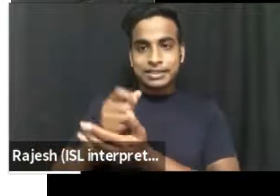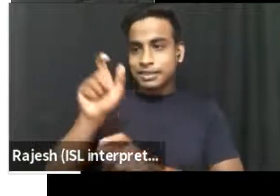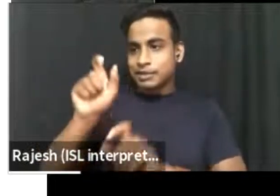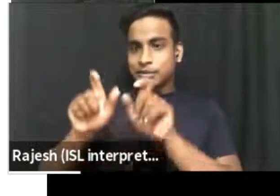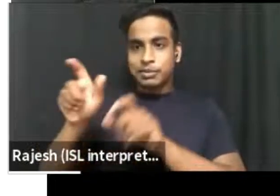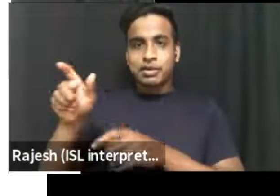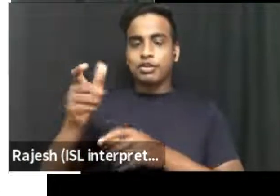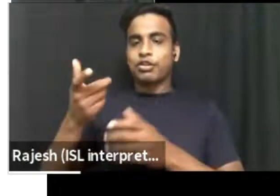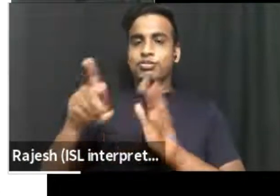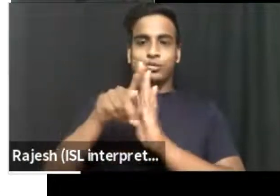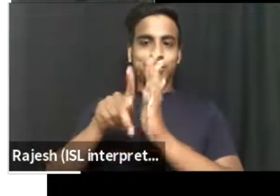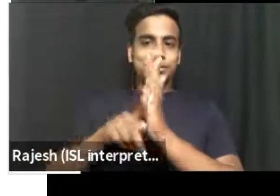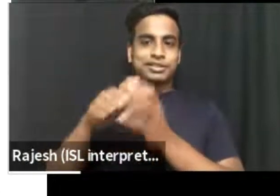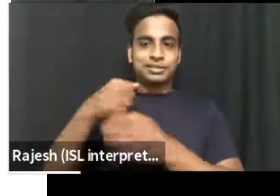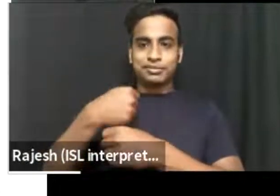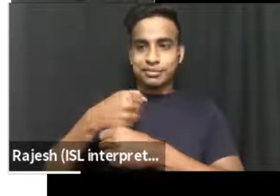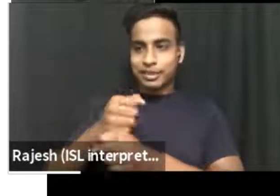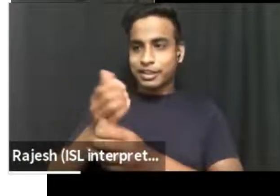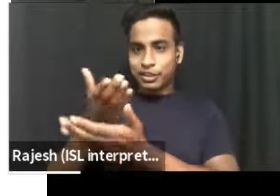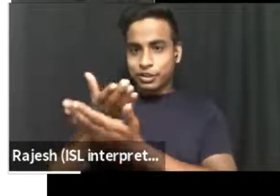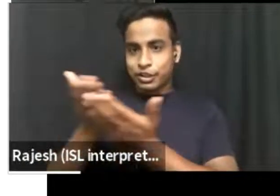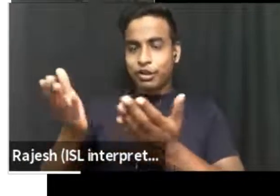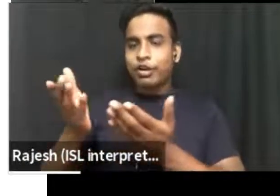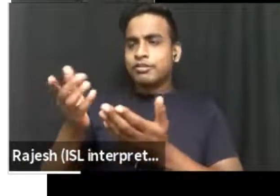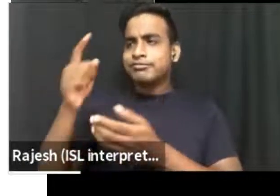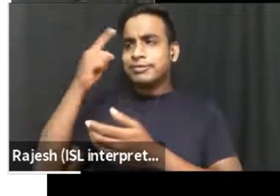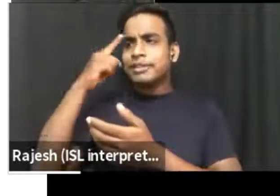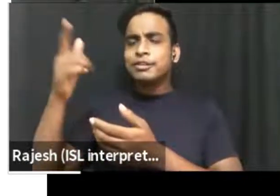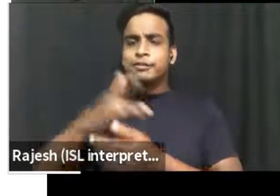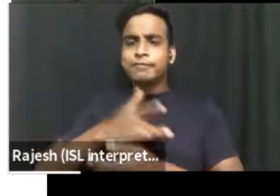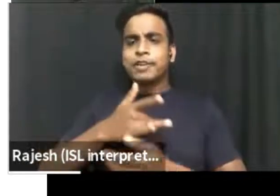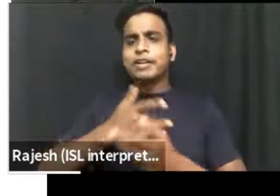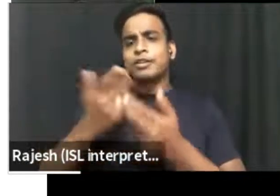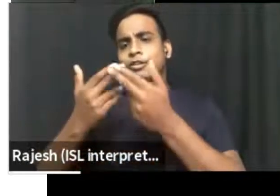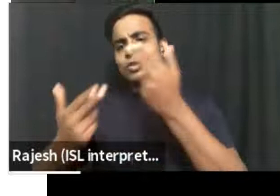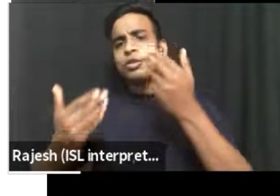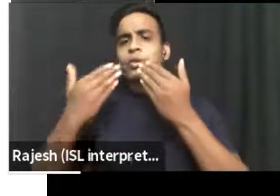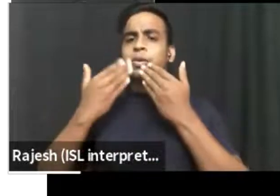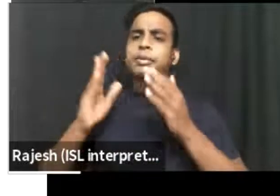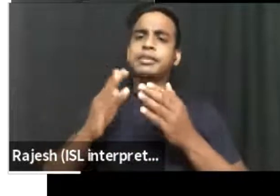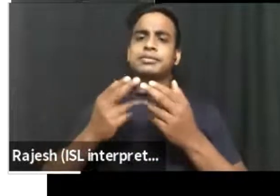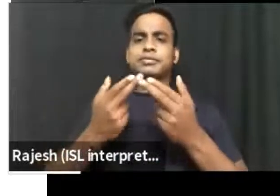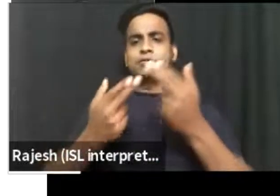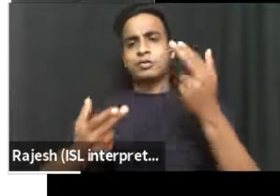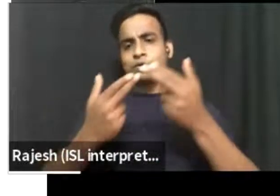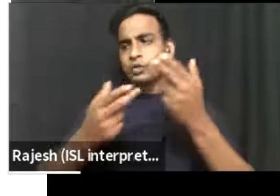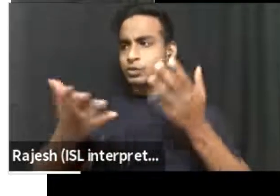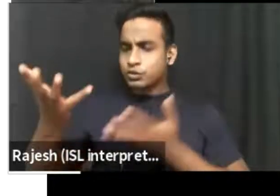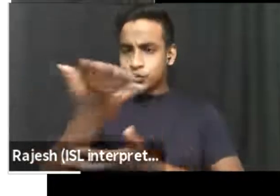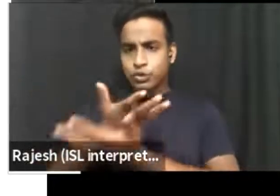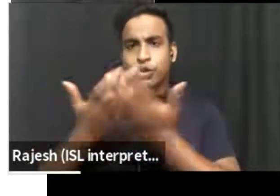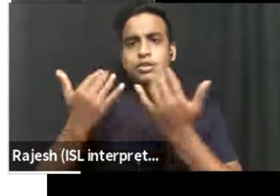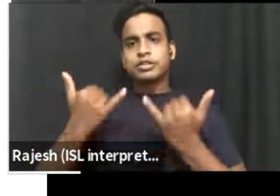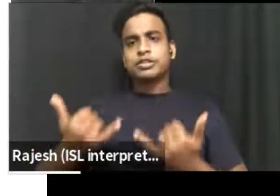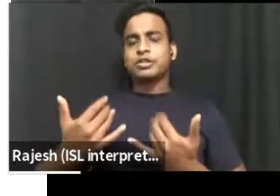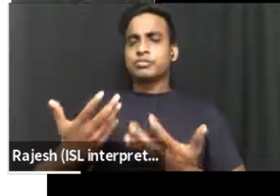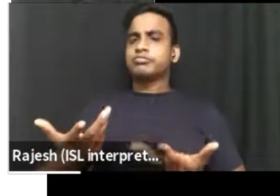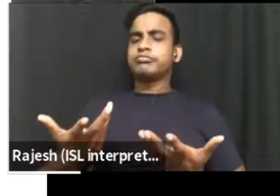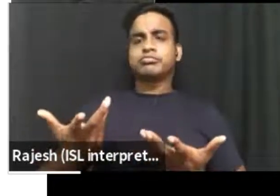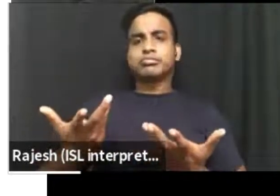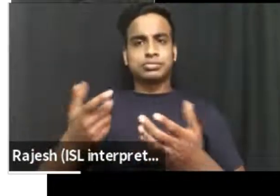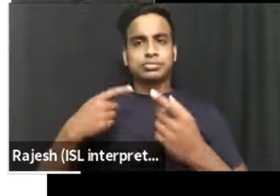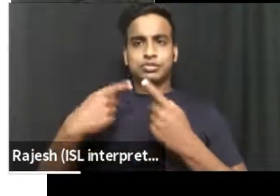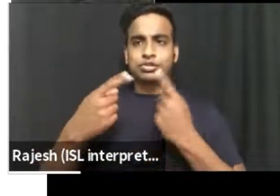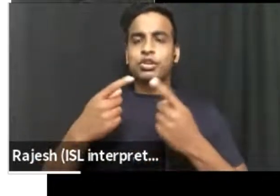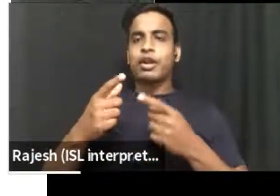policy makers at the highest level. So certainly from that angle, if more discussions can happen, it will